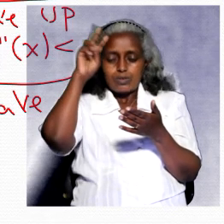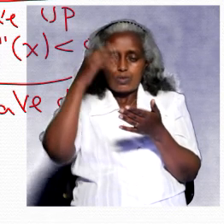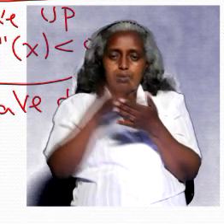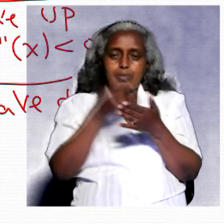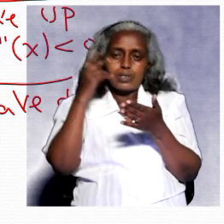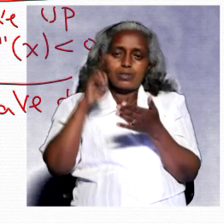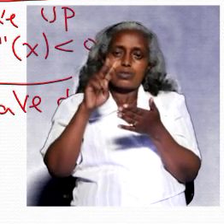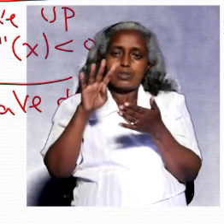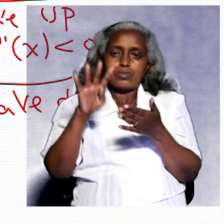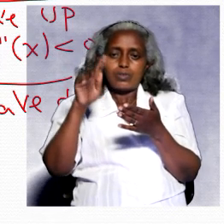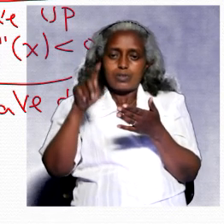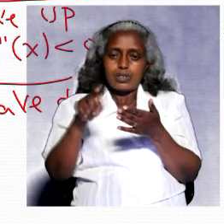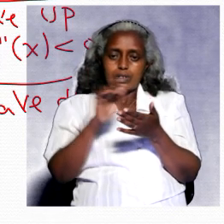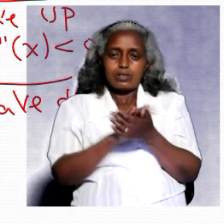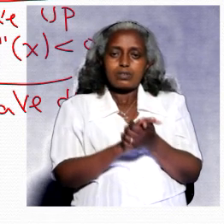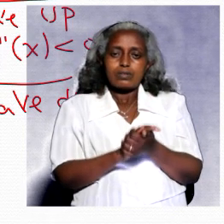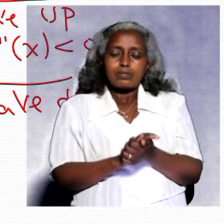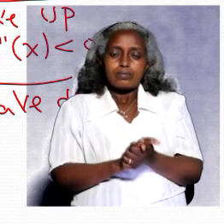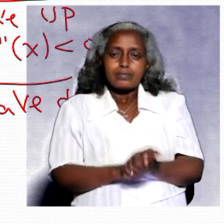12x squared minus 24x.